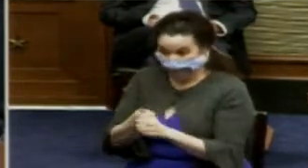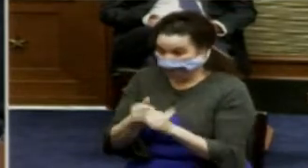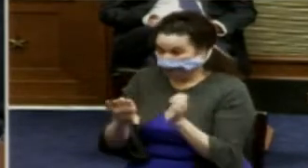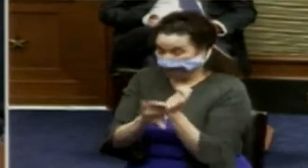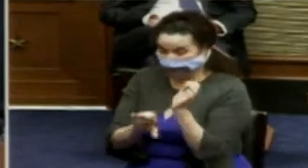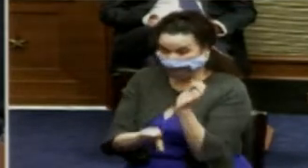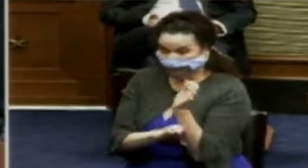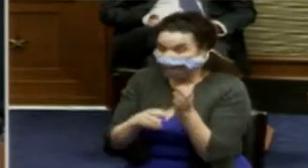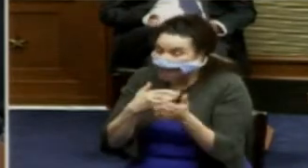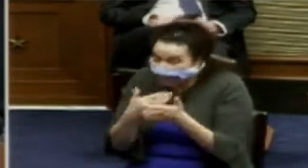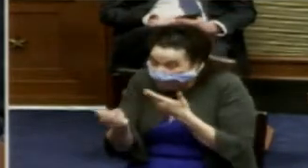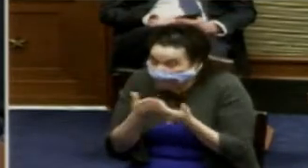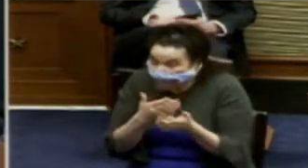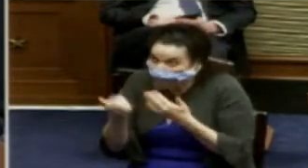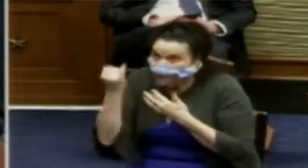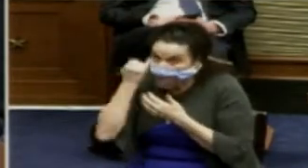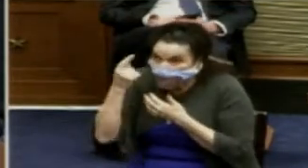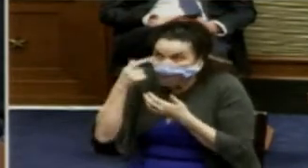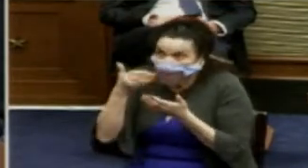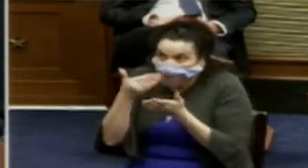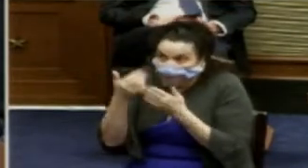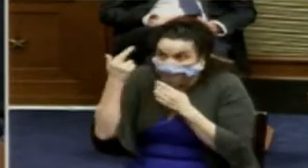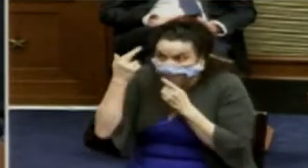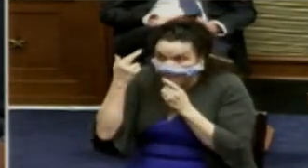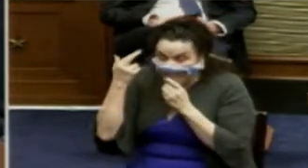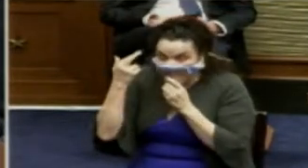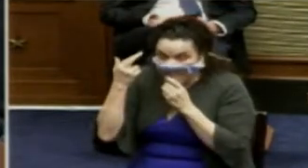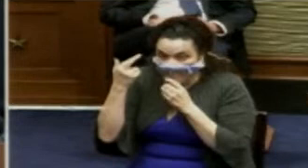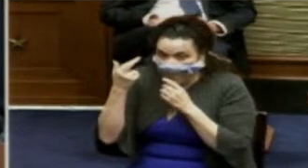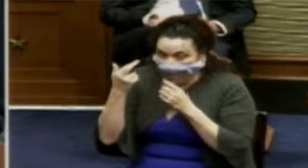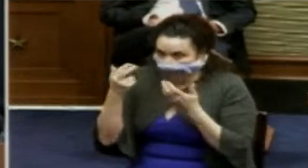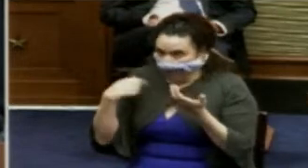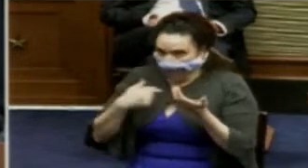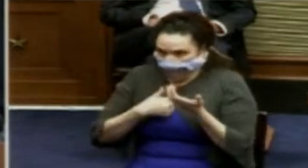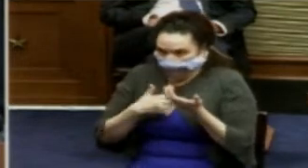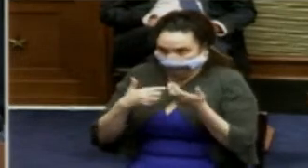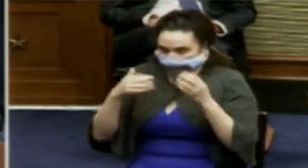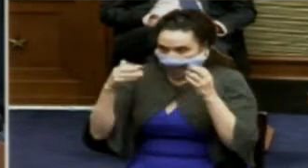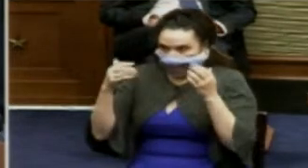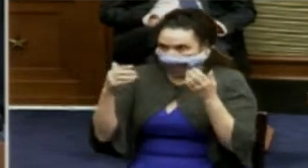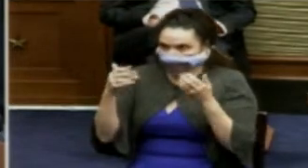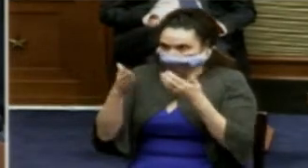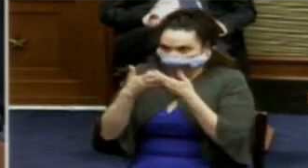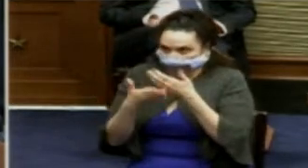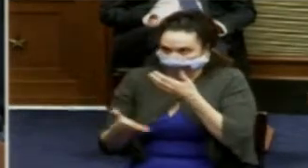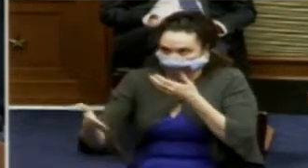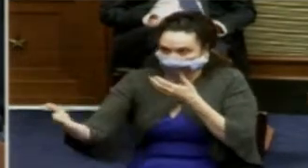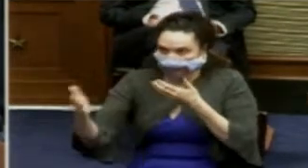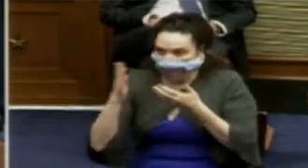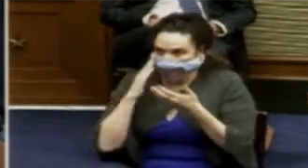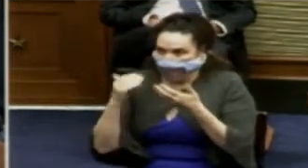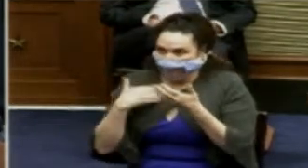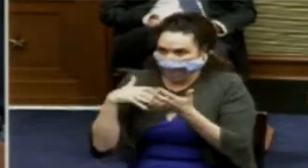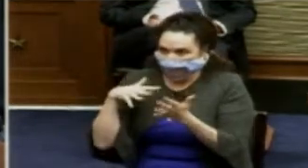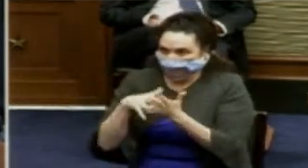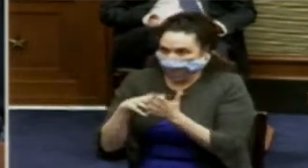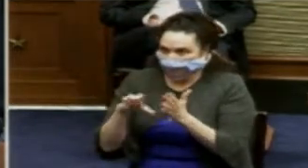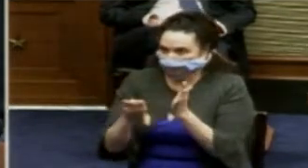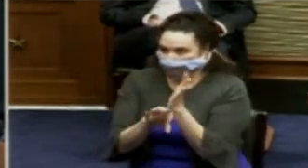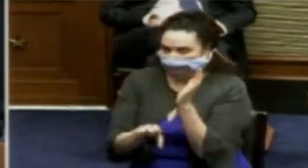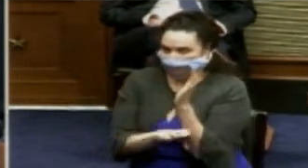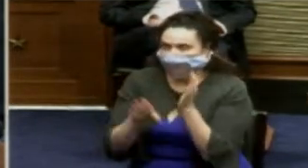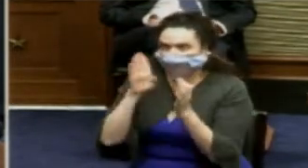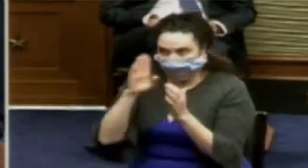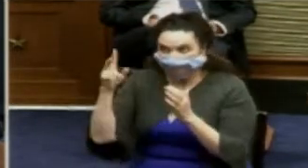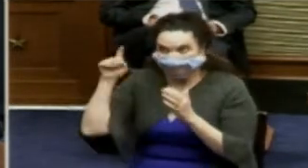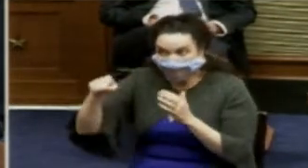what we may perceive to be laudable purposes, where will we turn in the future when we may need its protections?